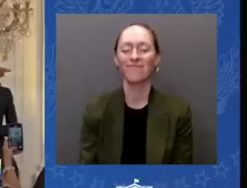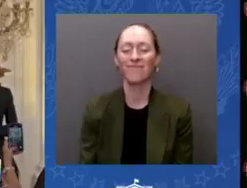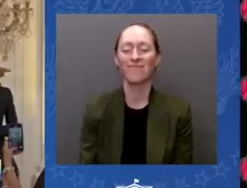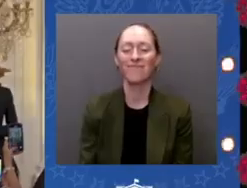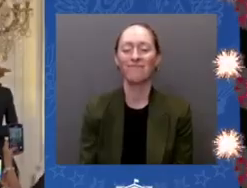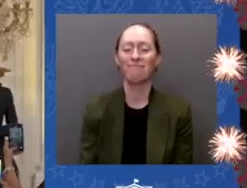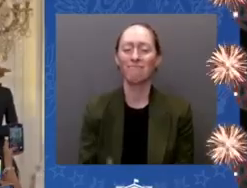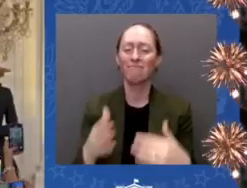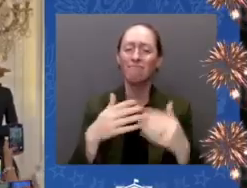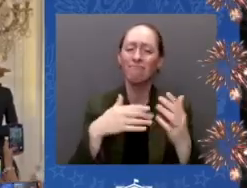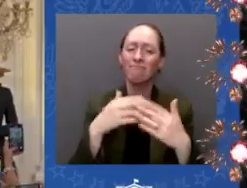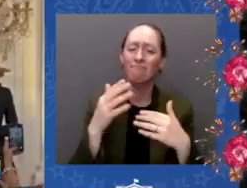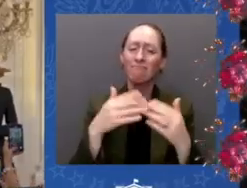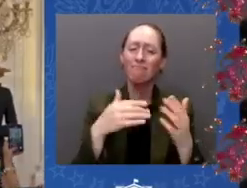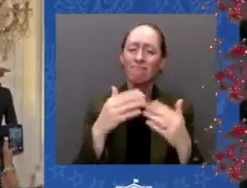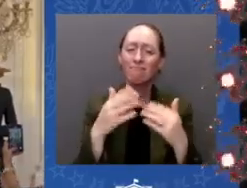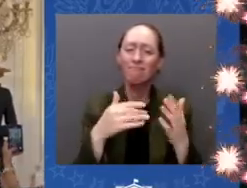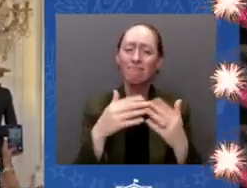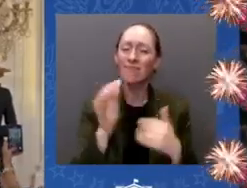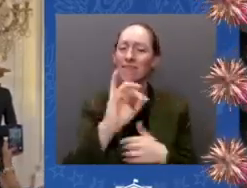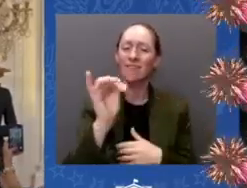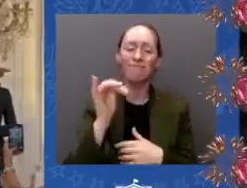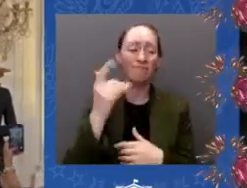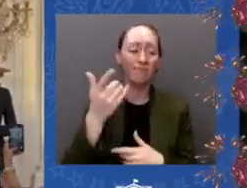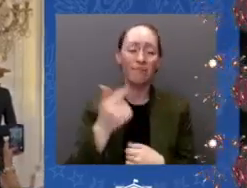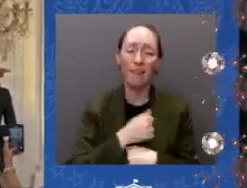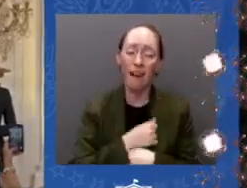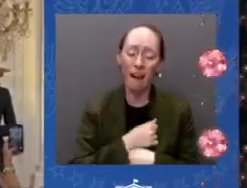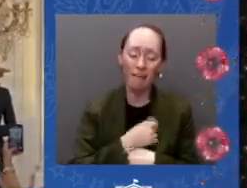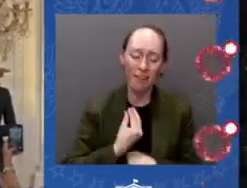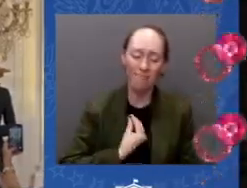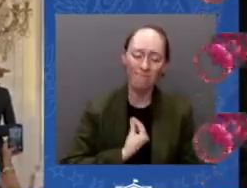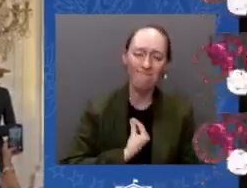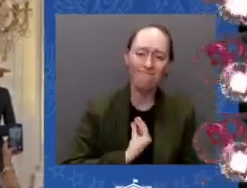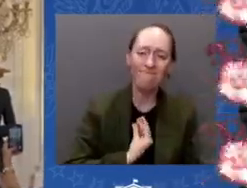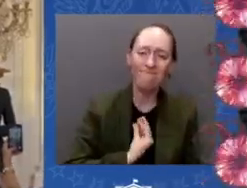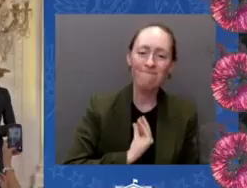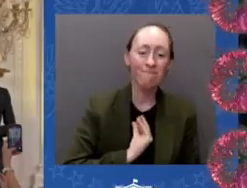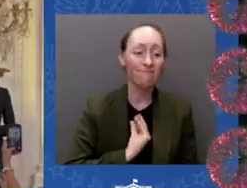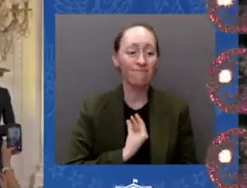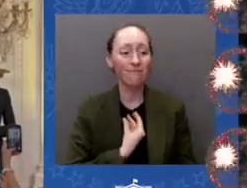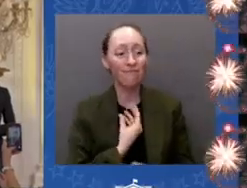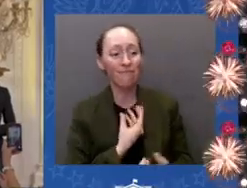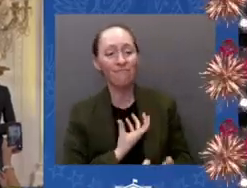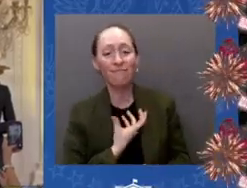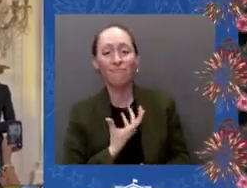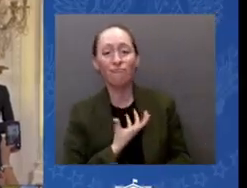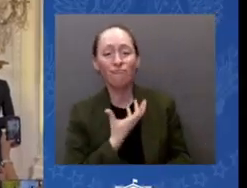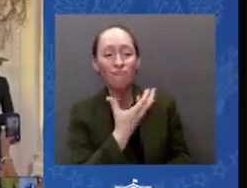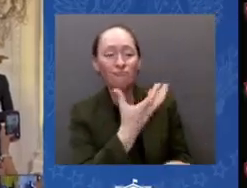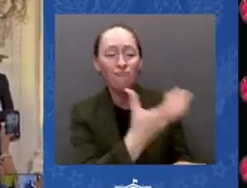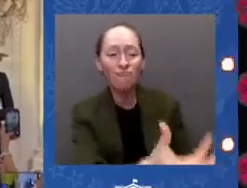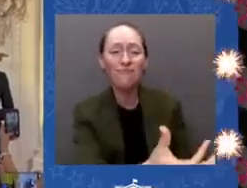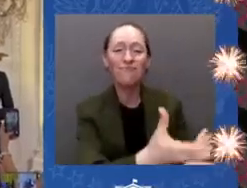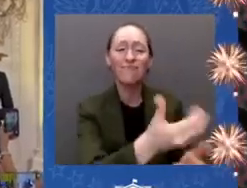that simple clay lamps burning together can outshine any moon.